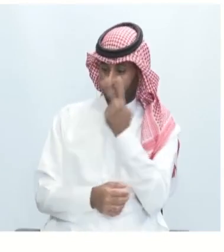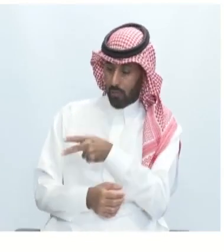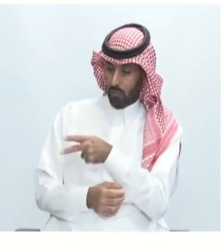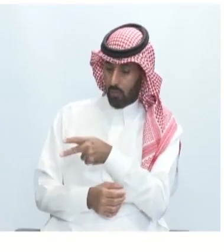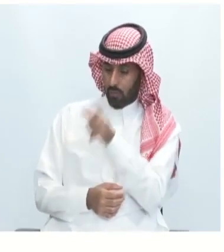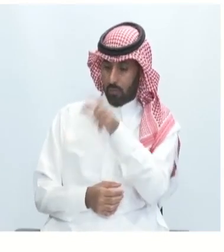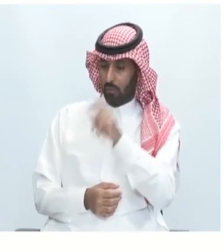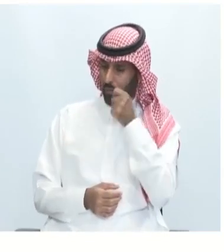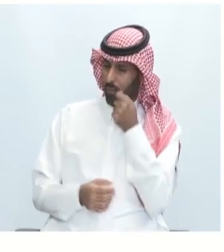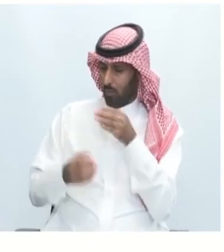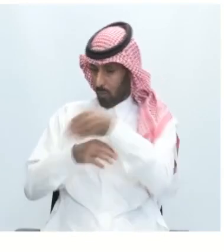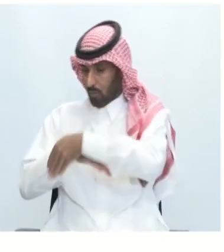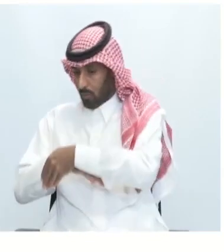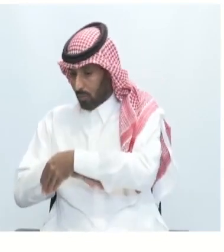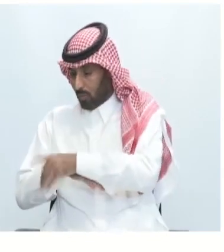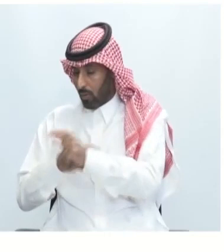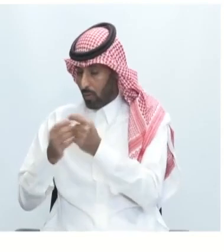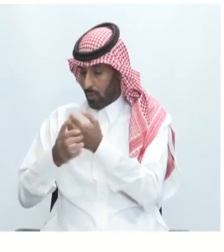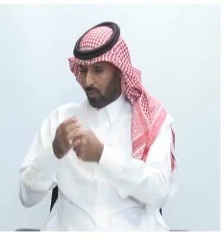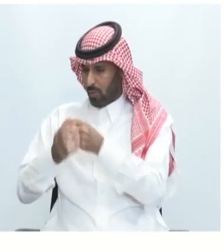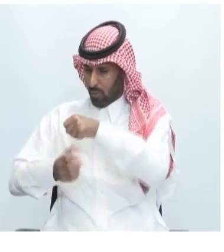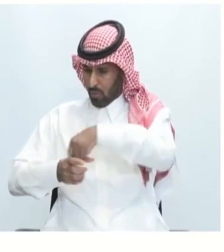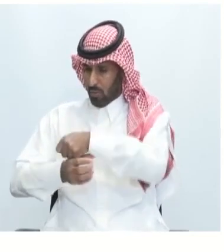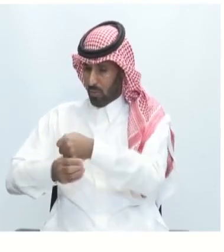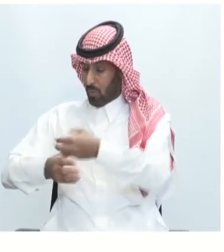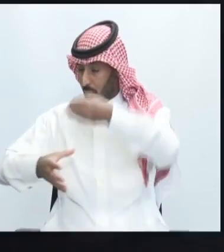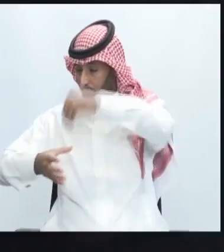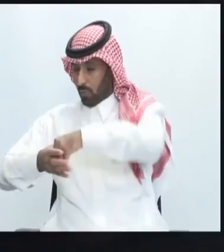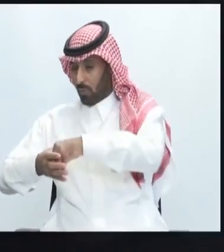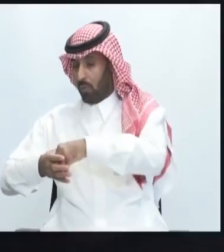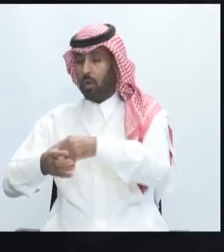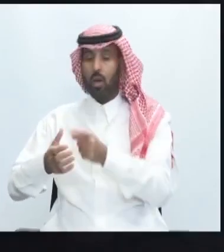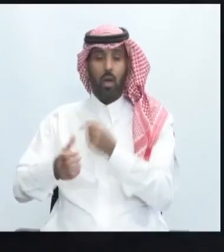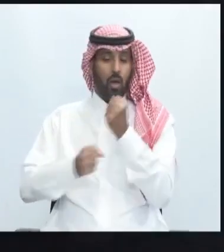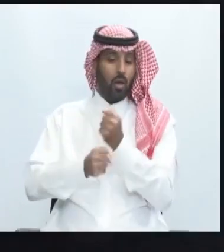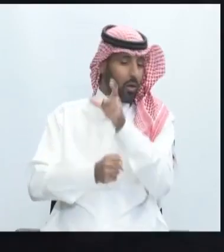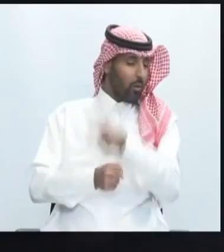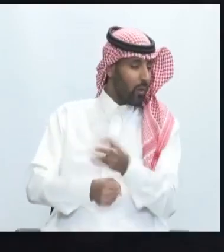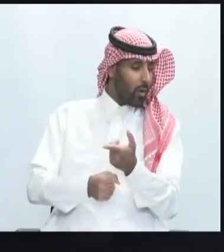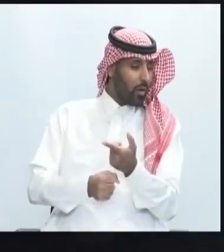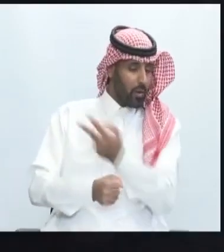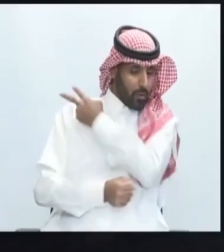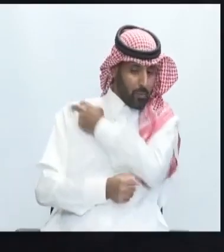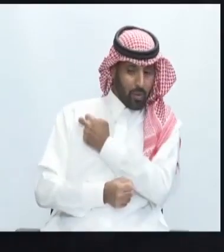the suspect hiding in a trash can. Again, begin with the object.